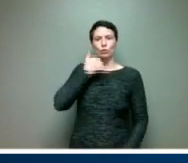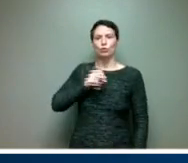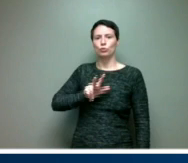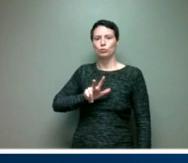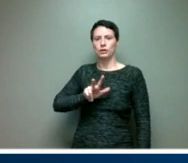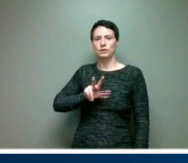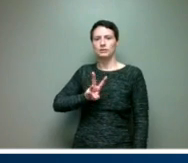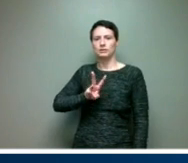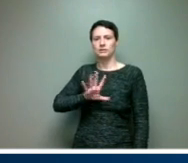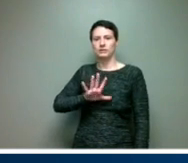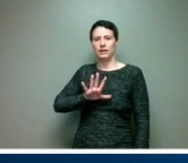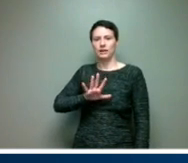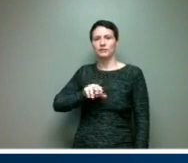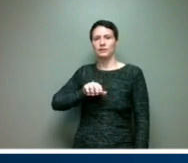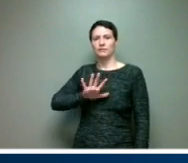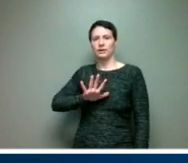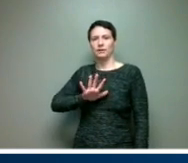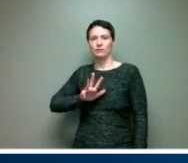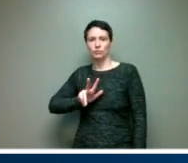365-5327.